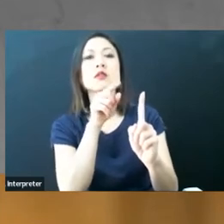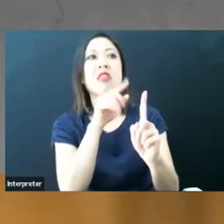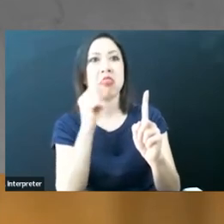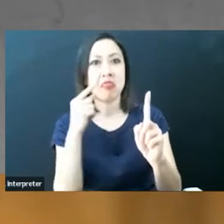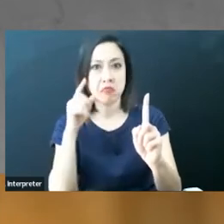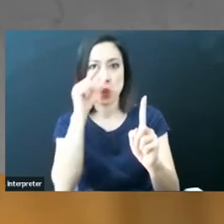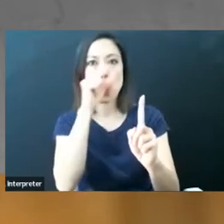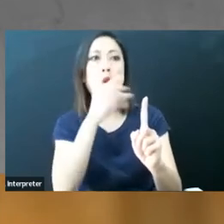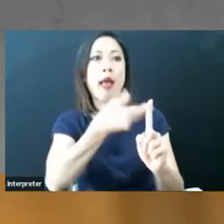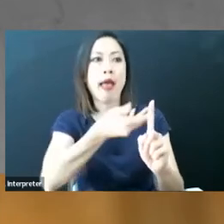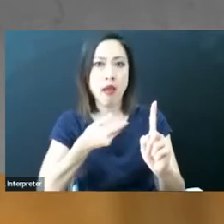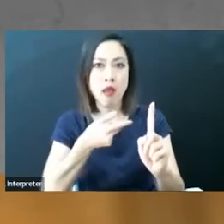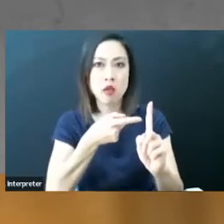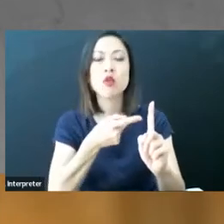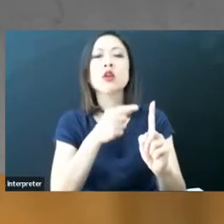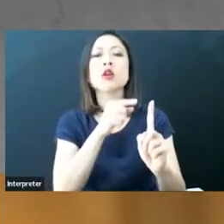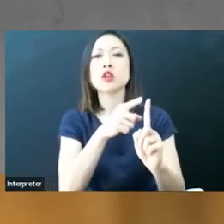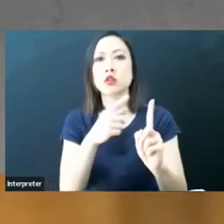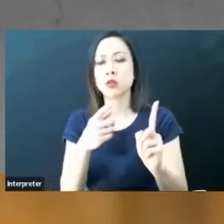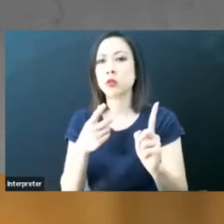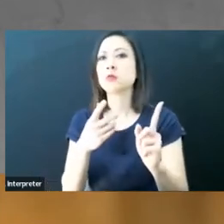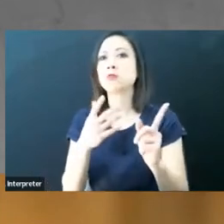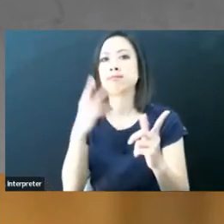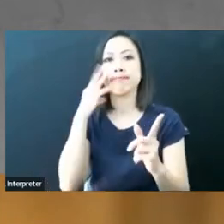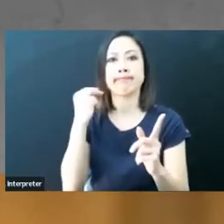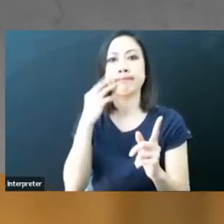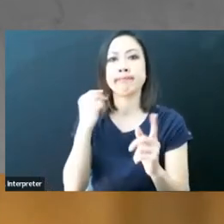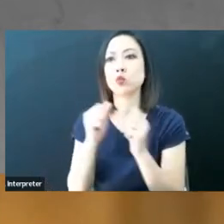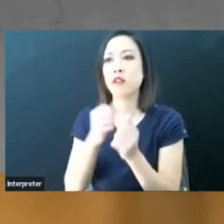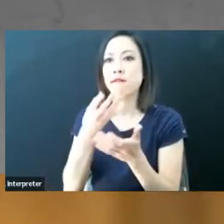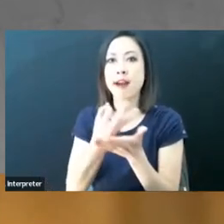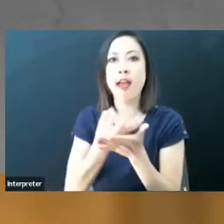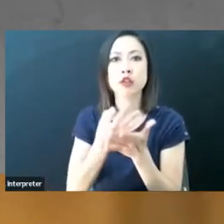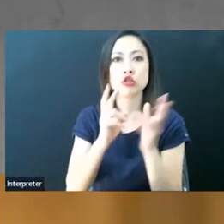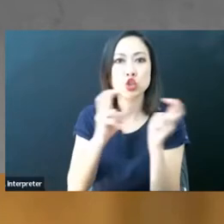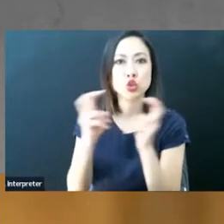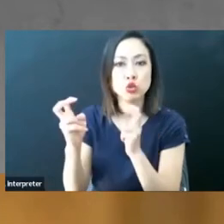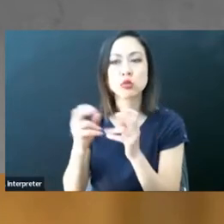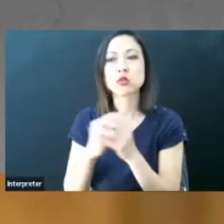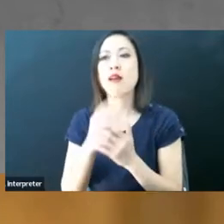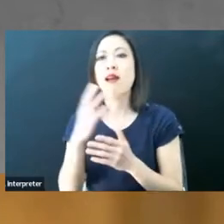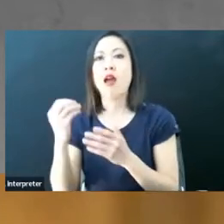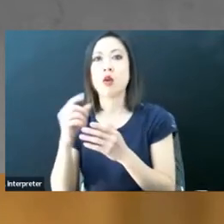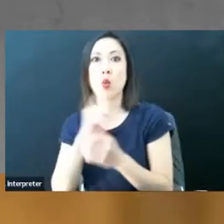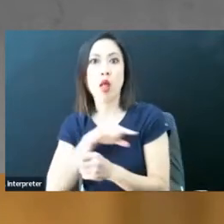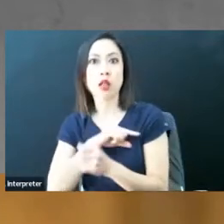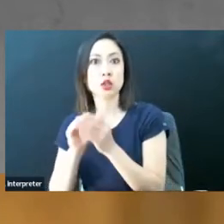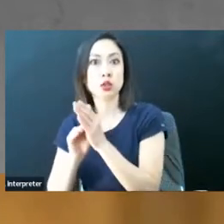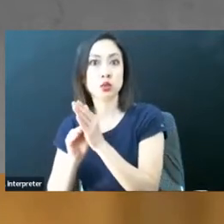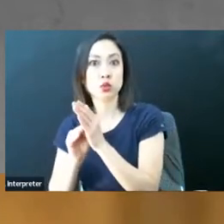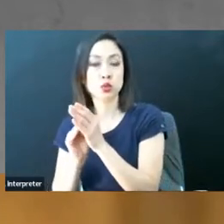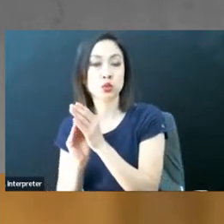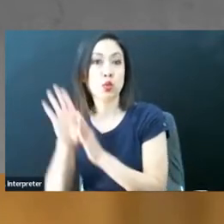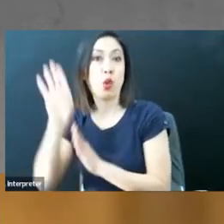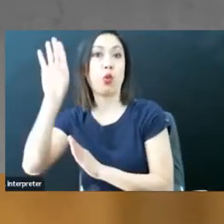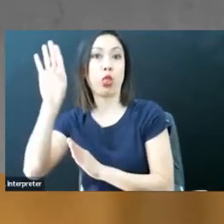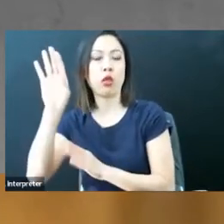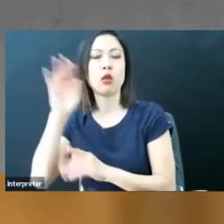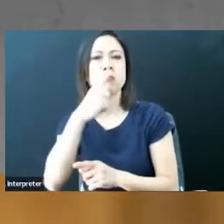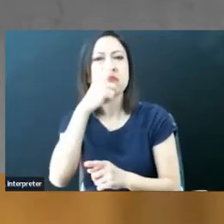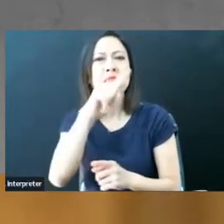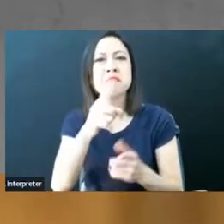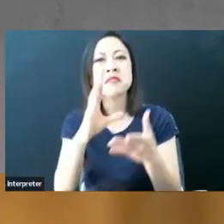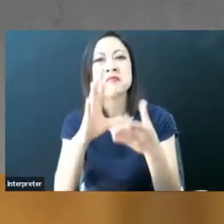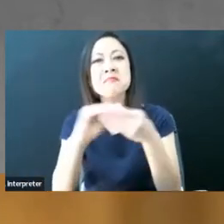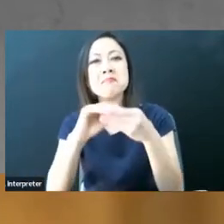about financial issues and also that quality growth. Talk to us about coming from Wall Street to Silicon